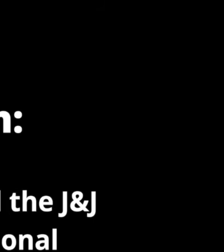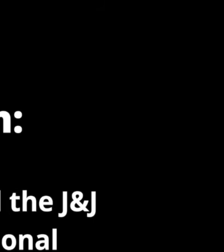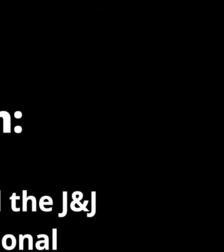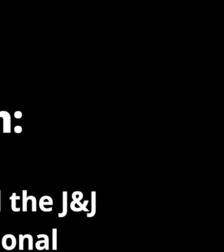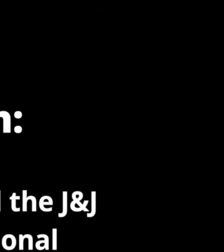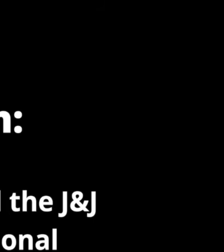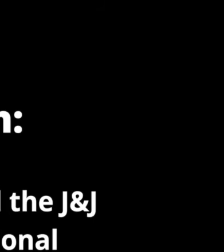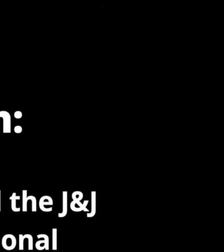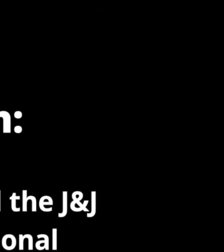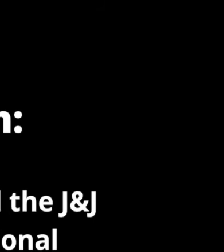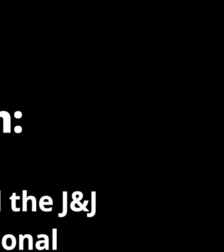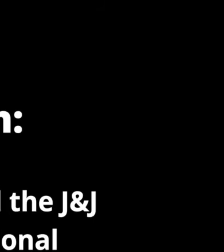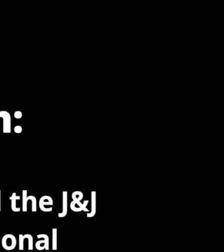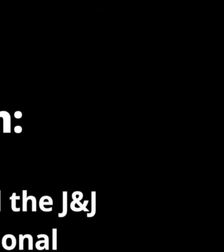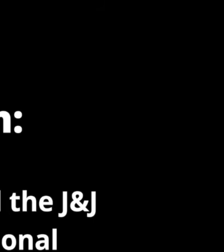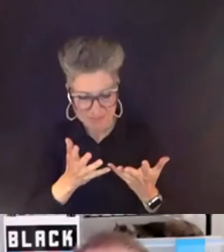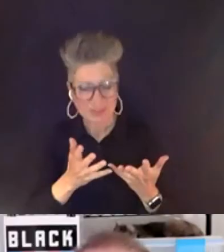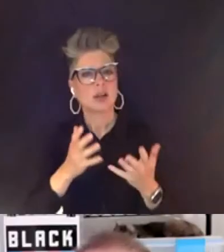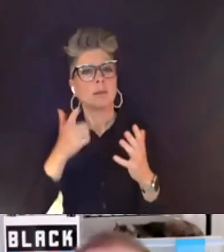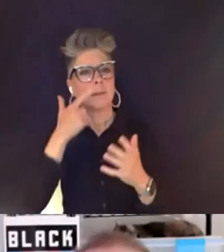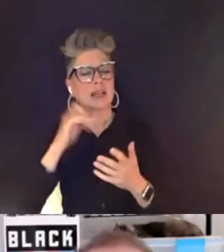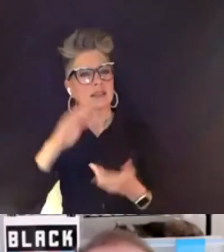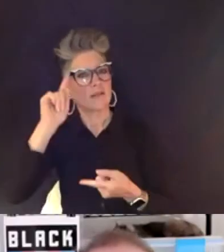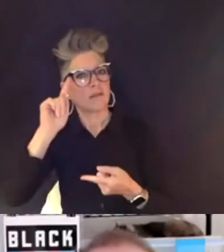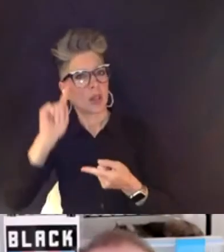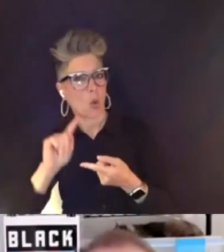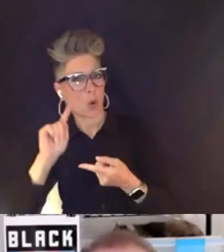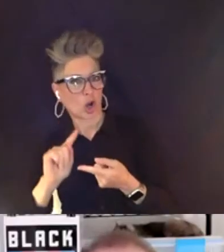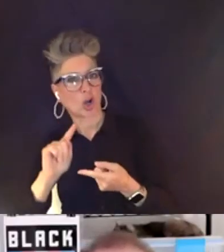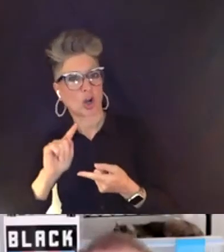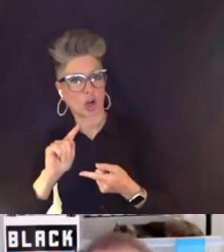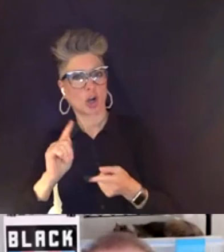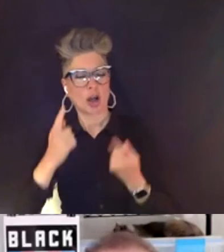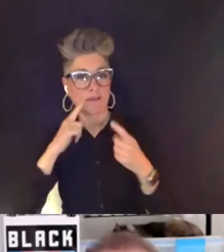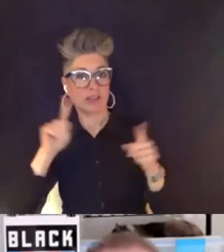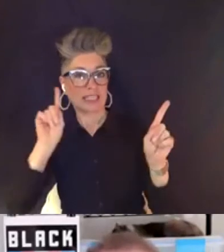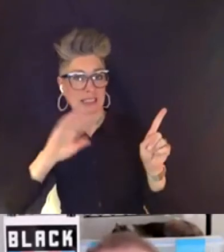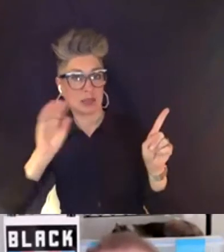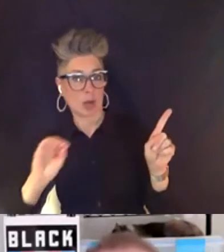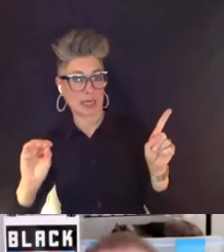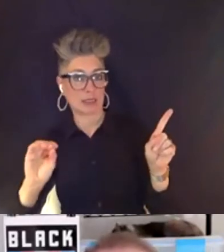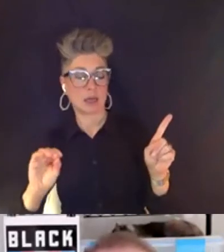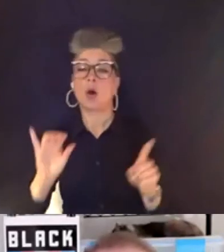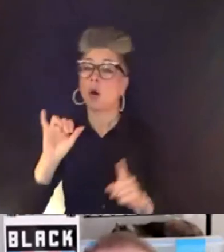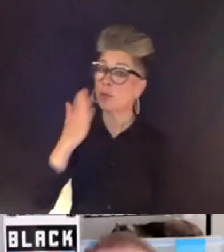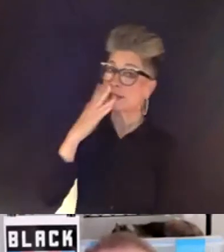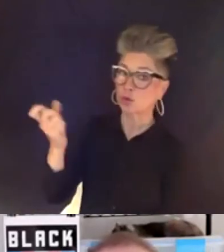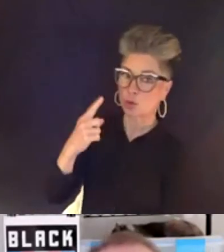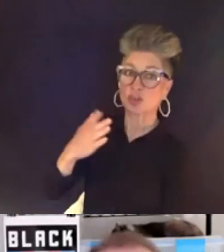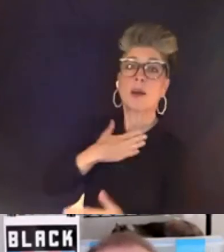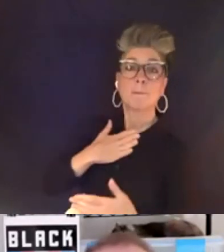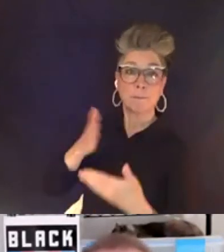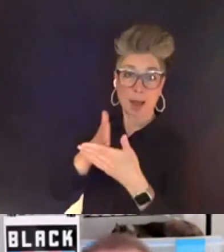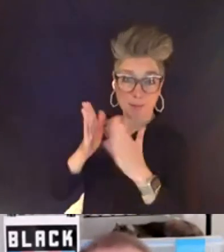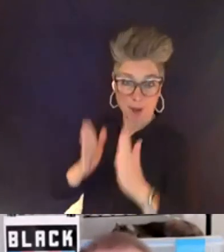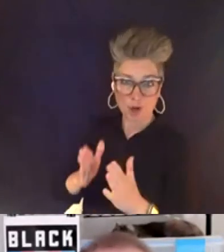it's given its lower efficacy rate? Yeah, I can't even read the question. So That's a good question. So my partner actually got the J&J,